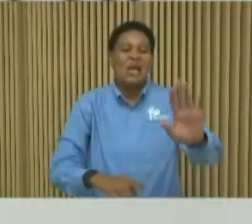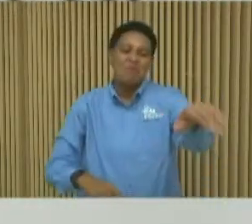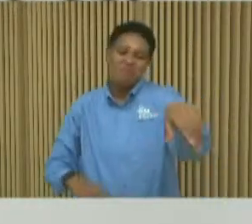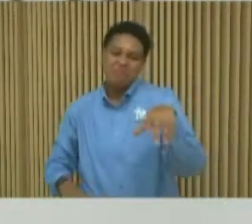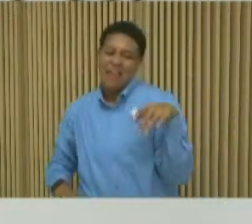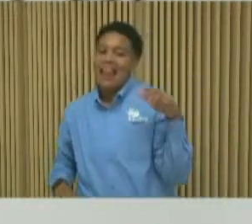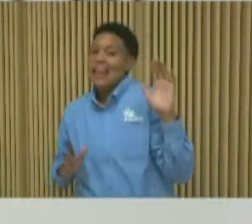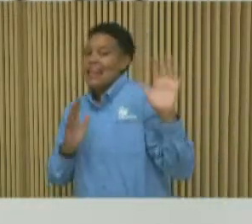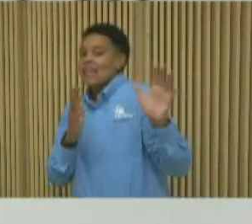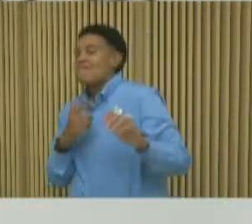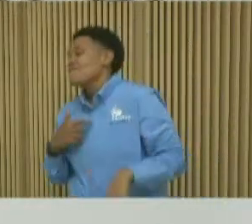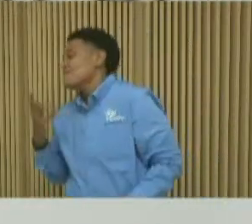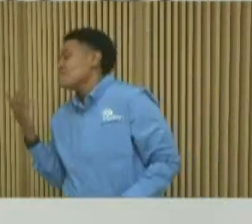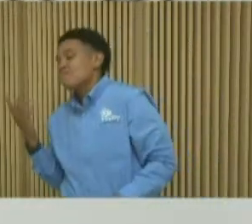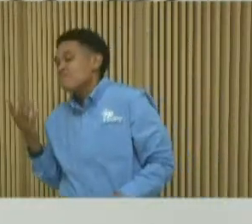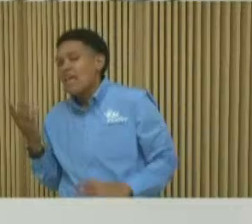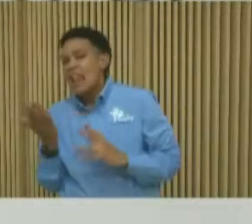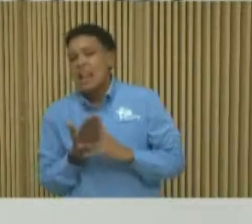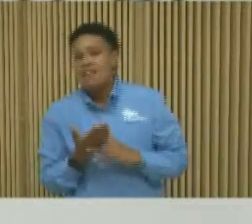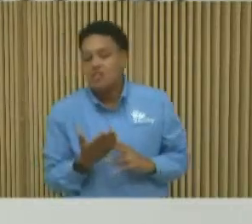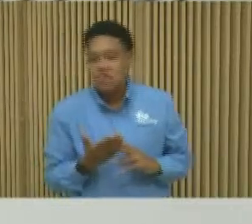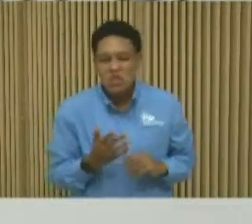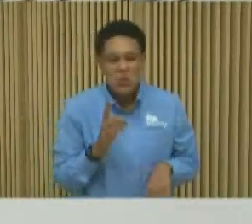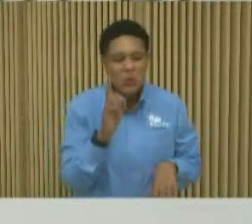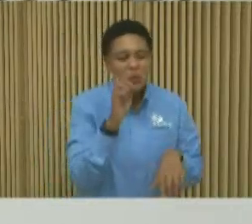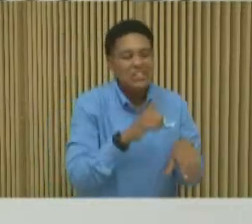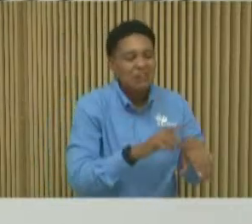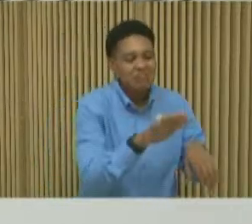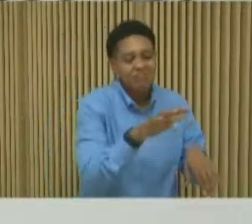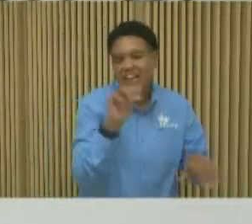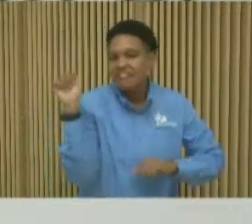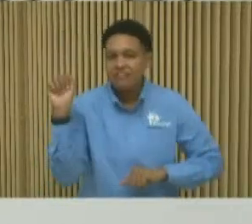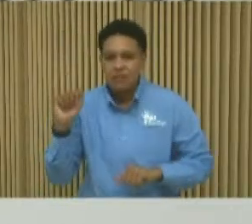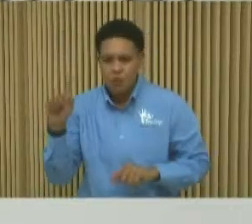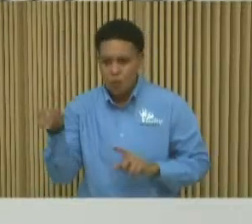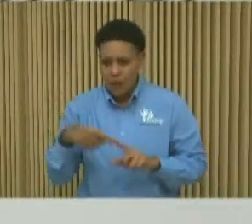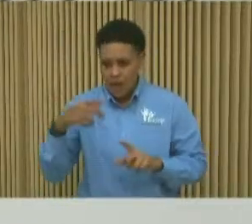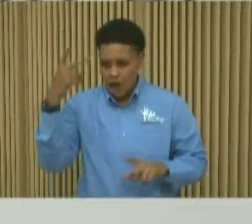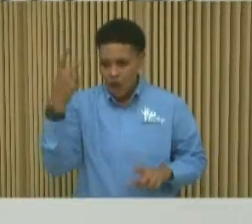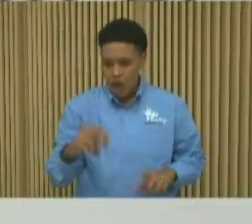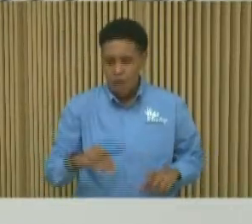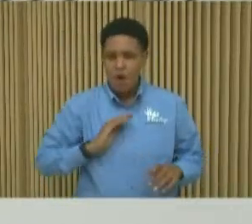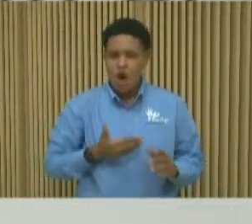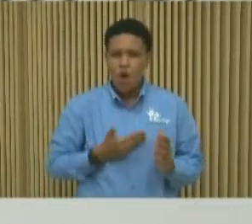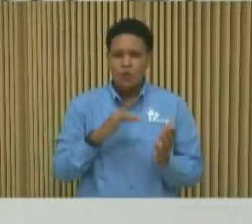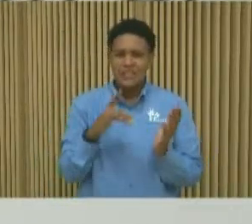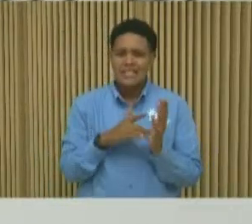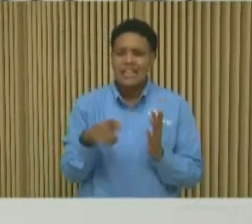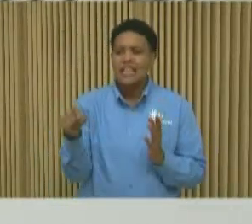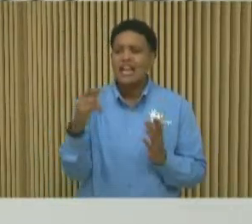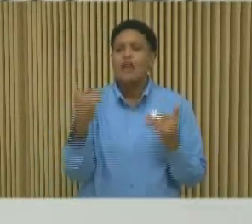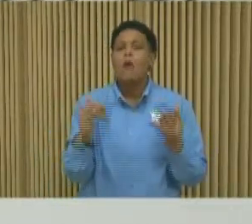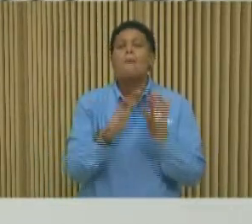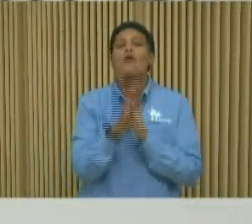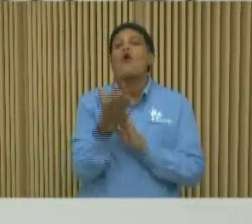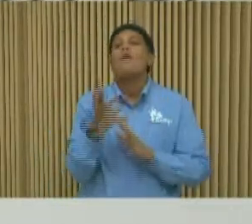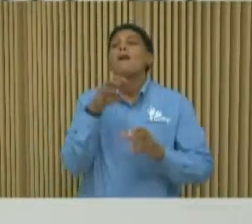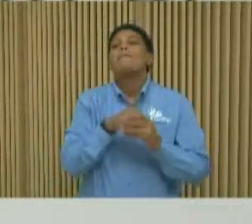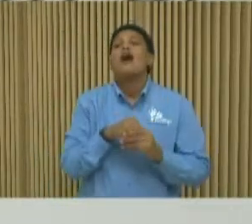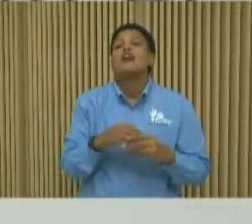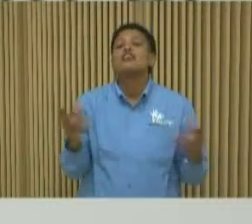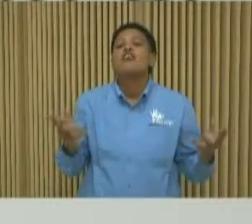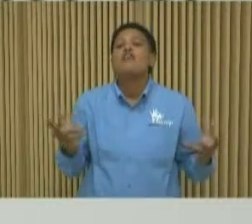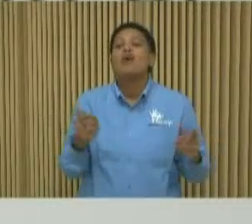intervention. Once they arrive at our centers, they now become a part of